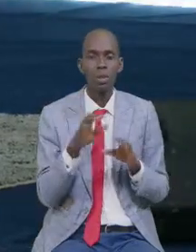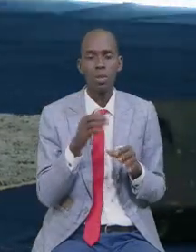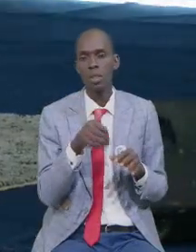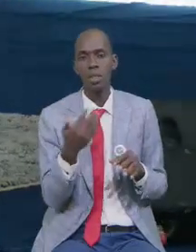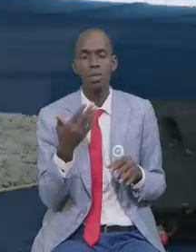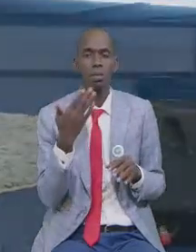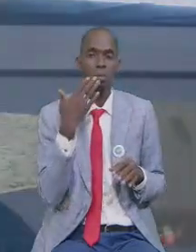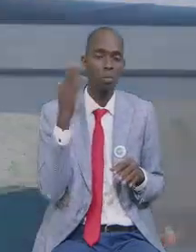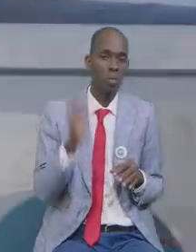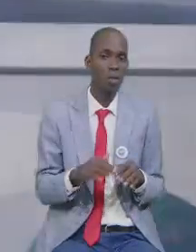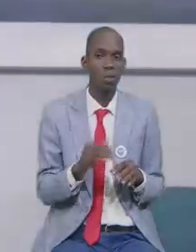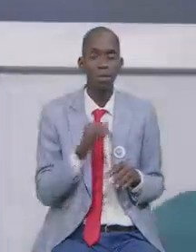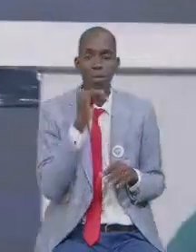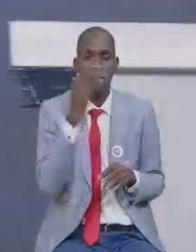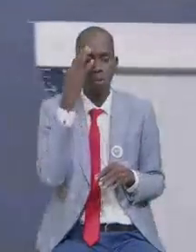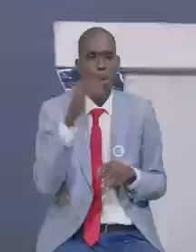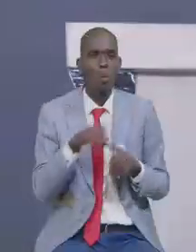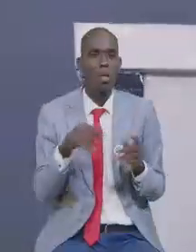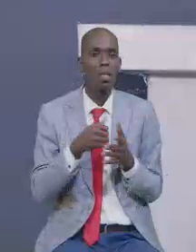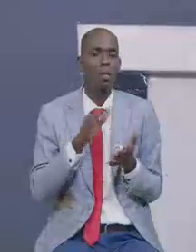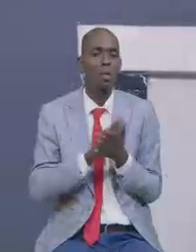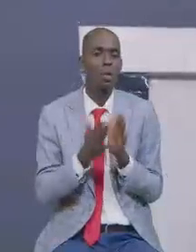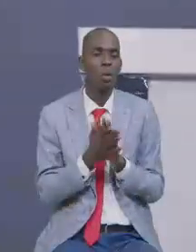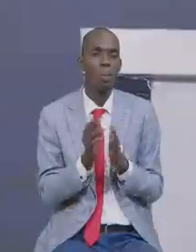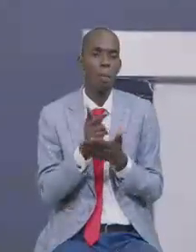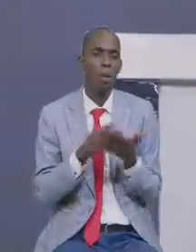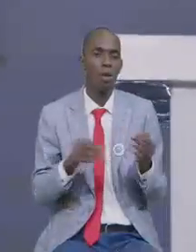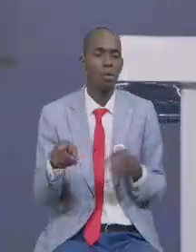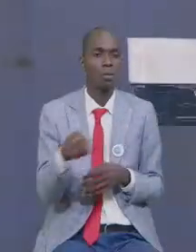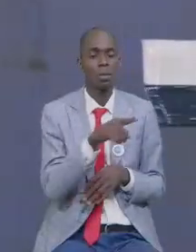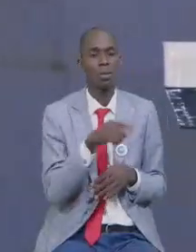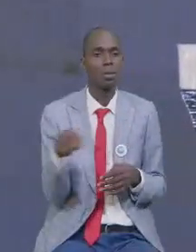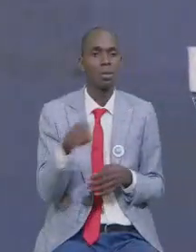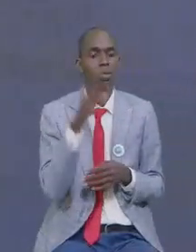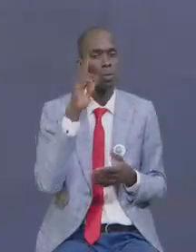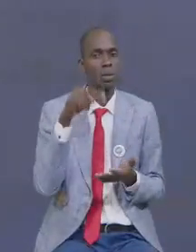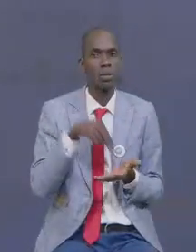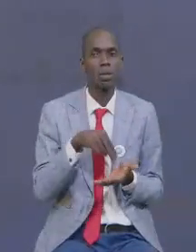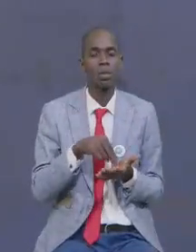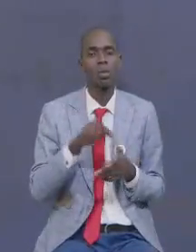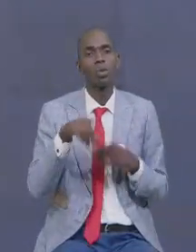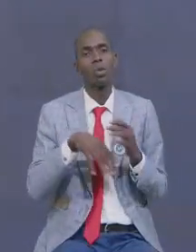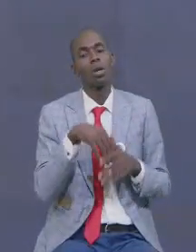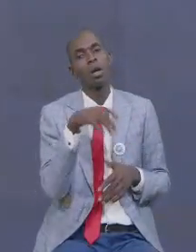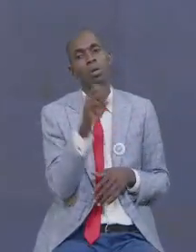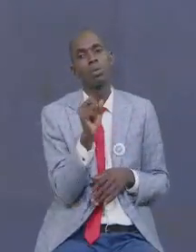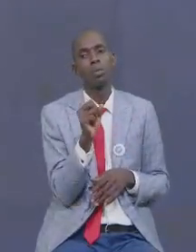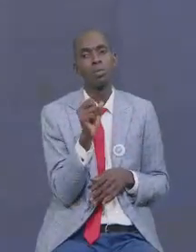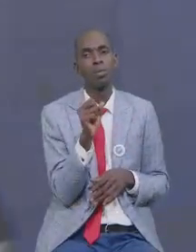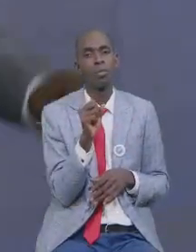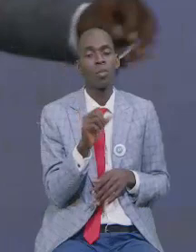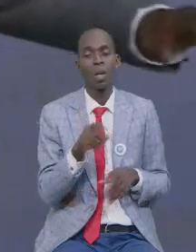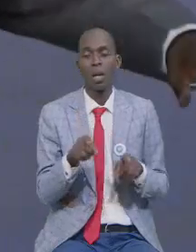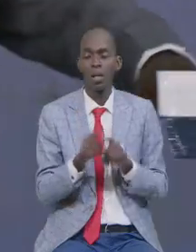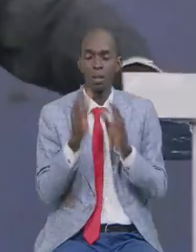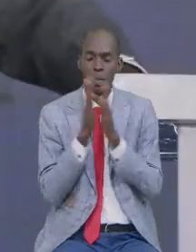deliberately. It has become ingrained in them. They will stand up, go out while the prayer is going